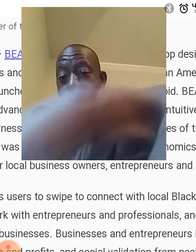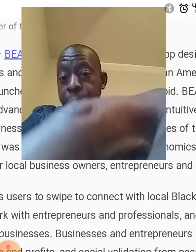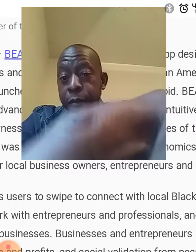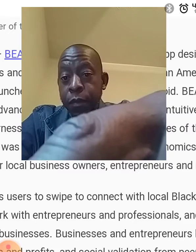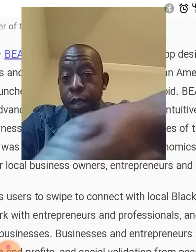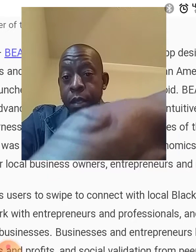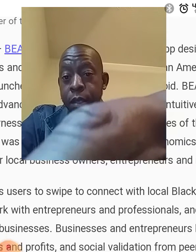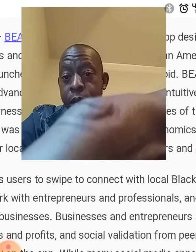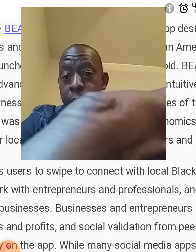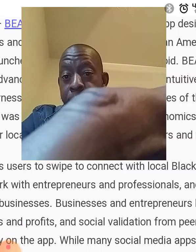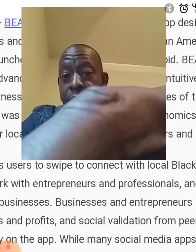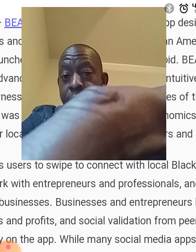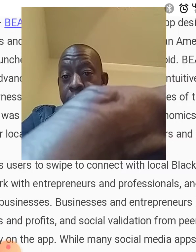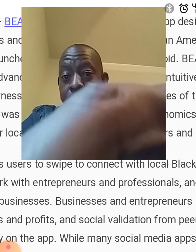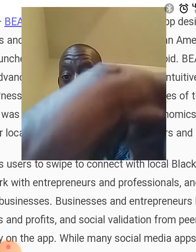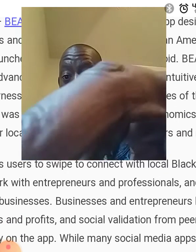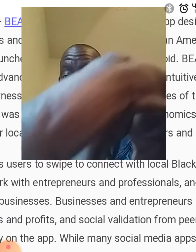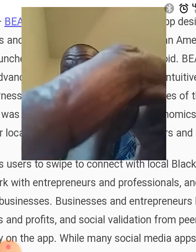businesses.